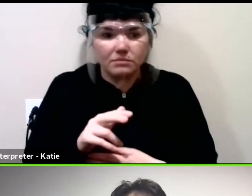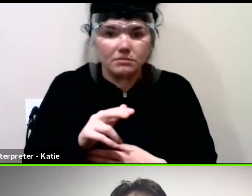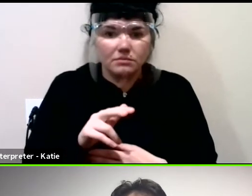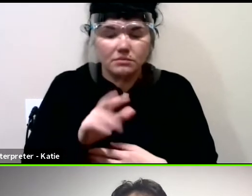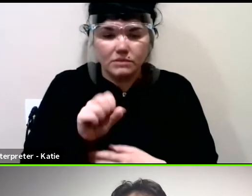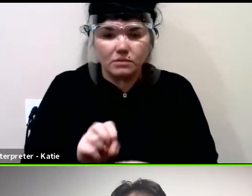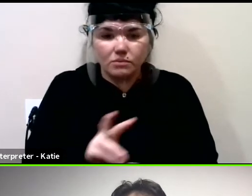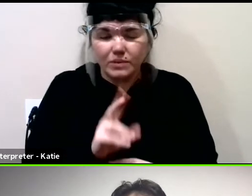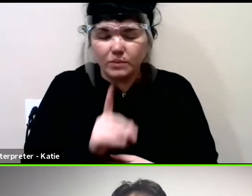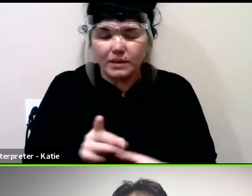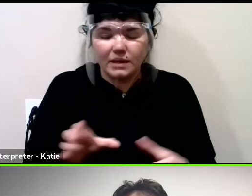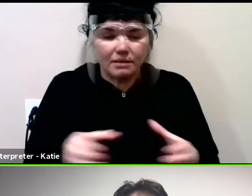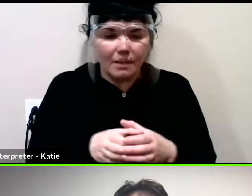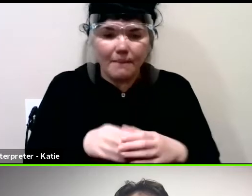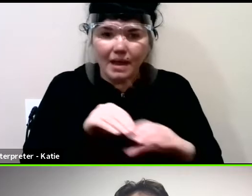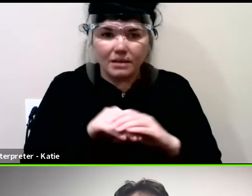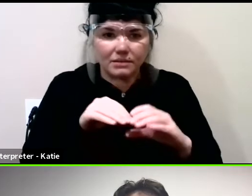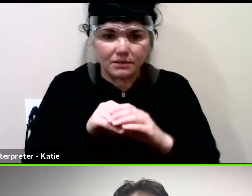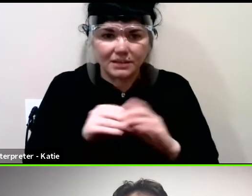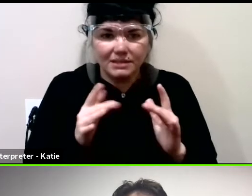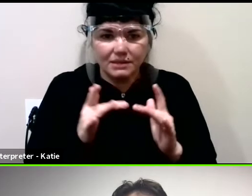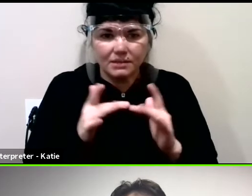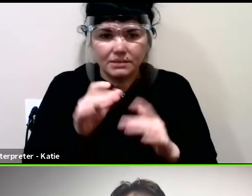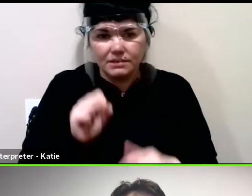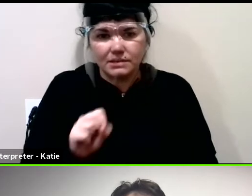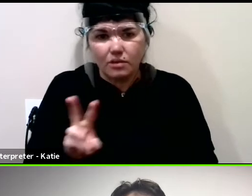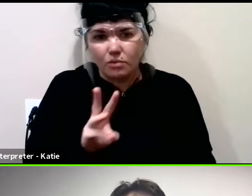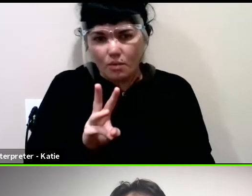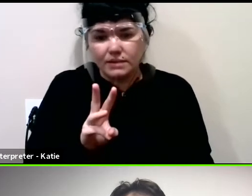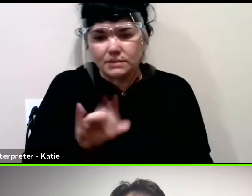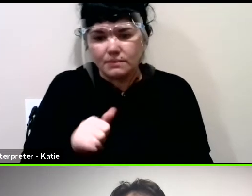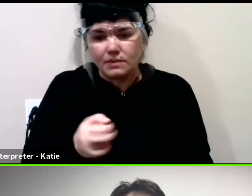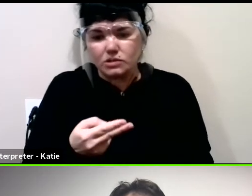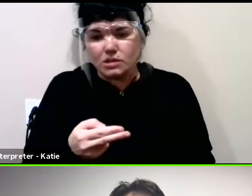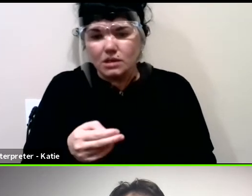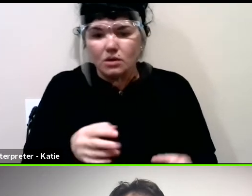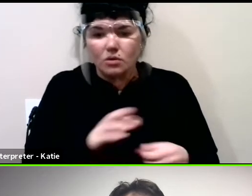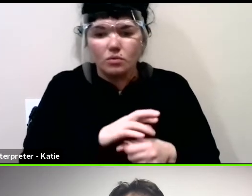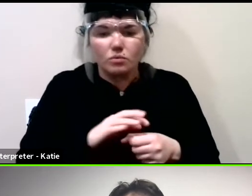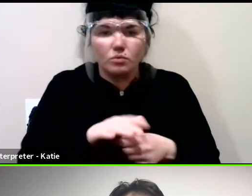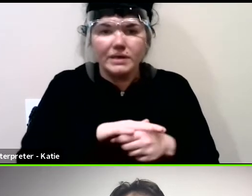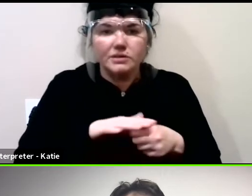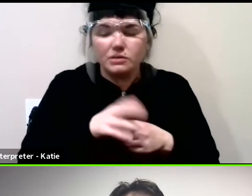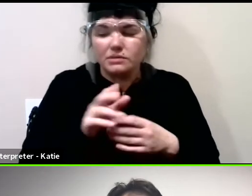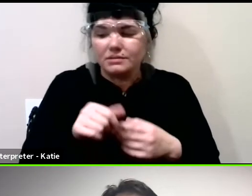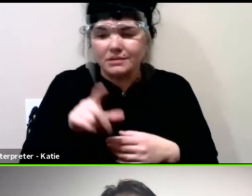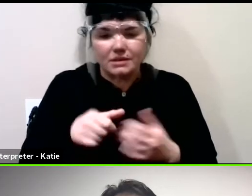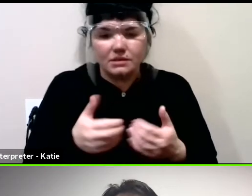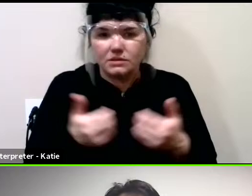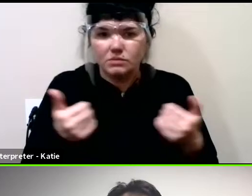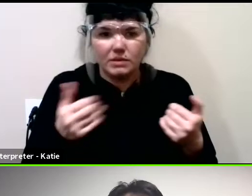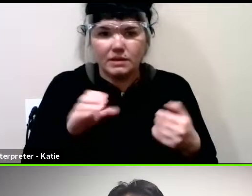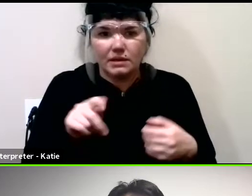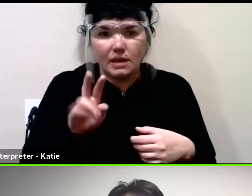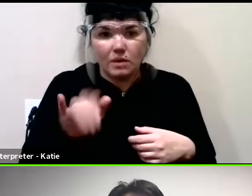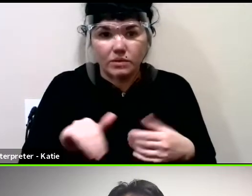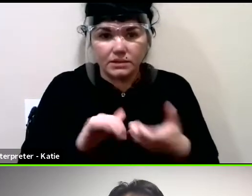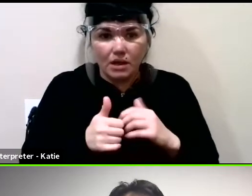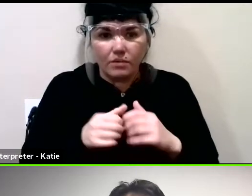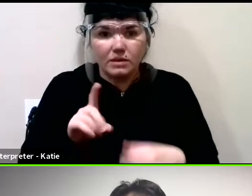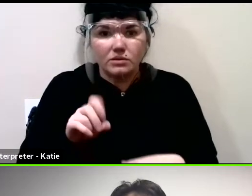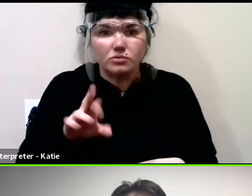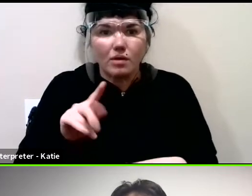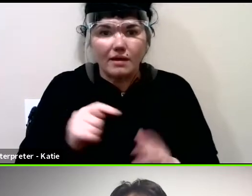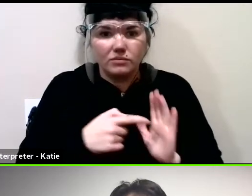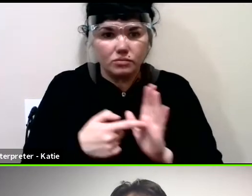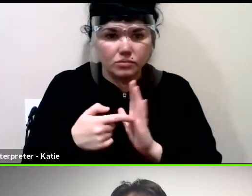very contiguous as a southwest michigan region does not need to be split up with splitting counties in the way that the draft proposal does so